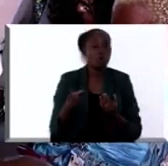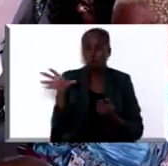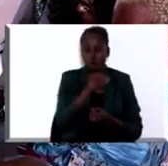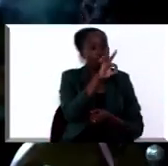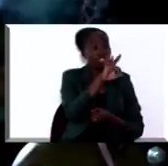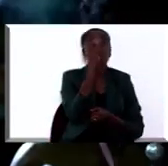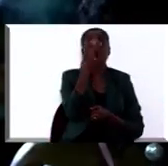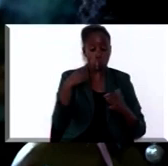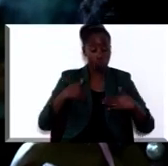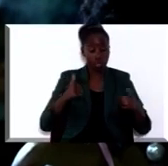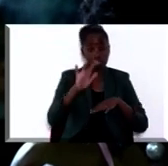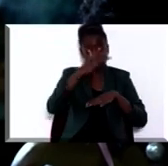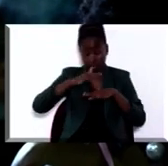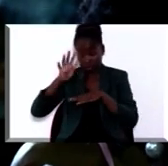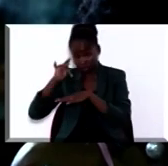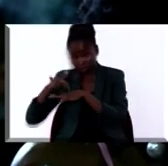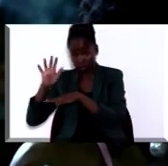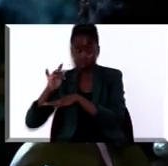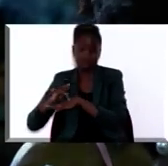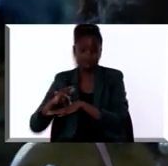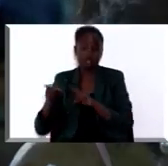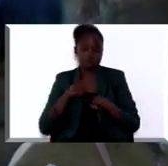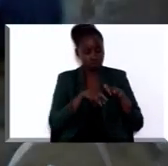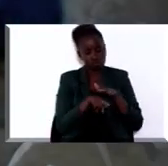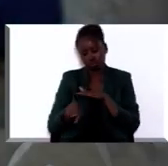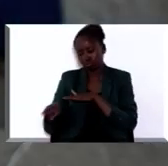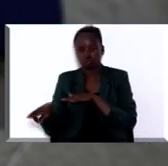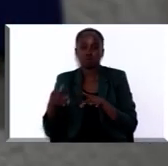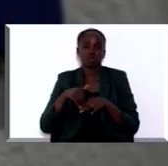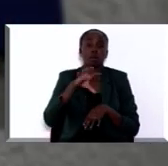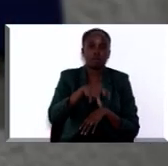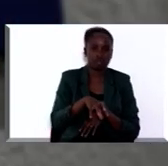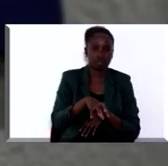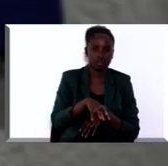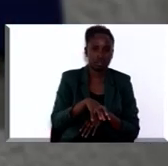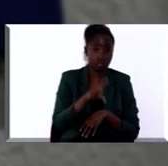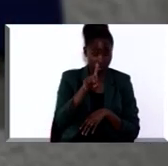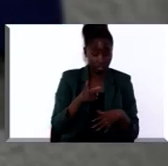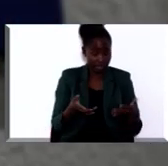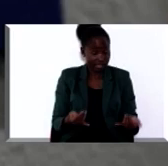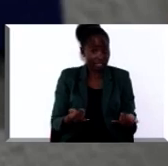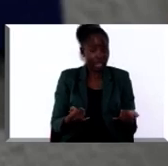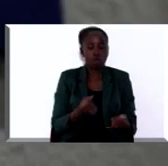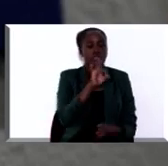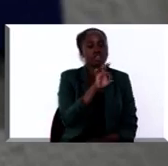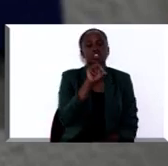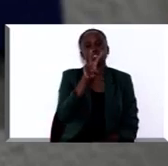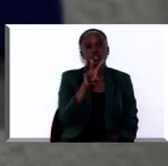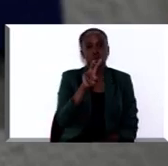that operate in the 5 corridors of our province. So as I speak to you now, the 32